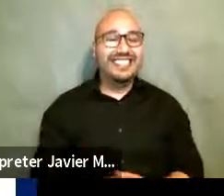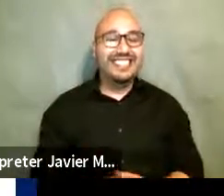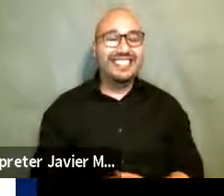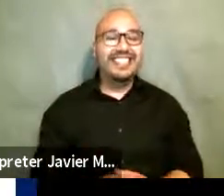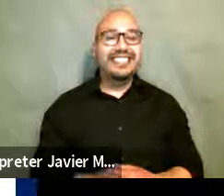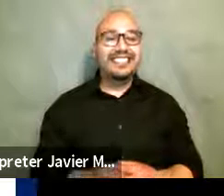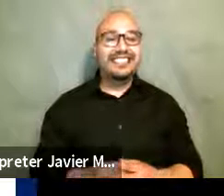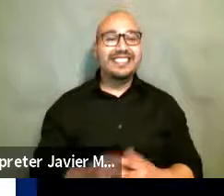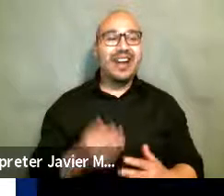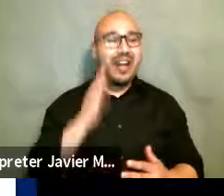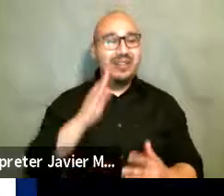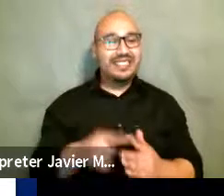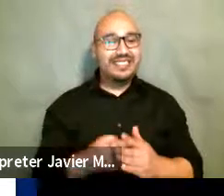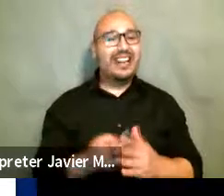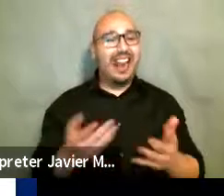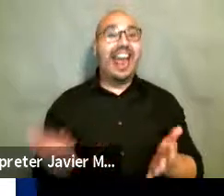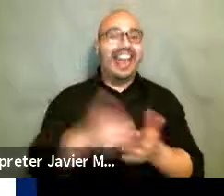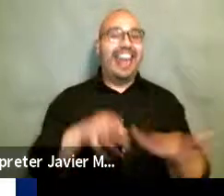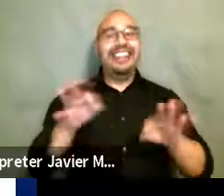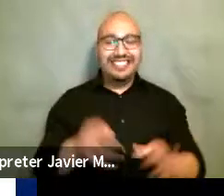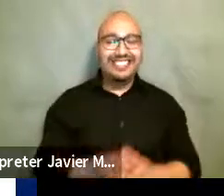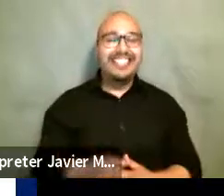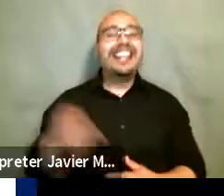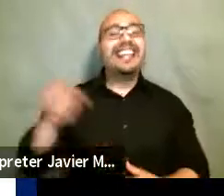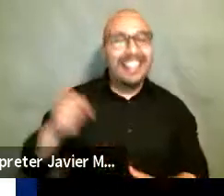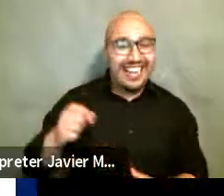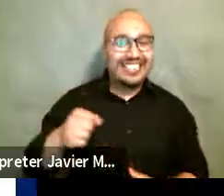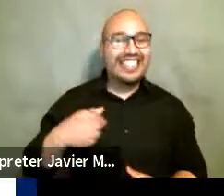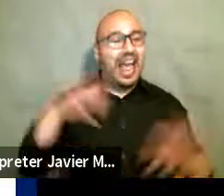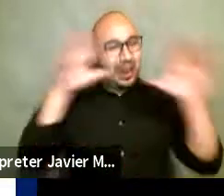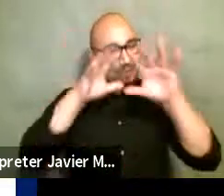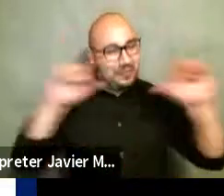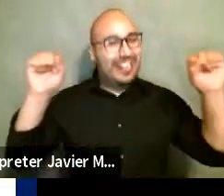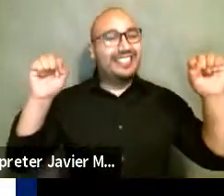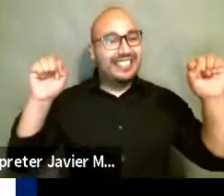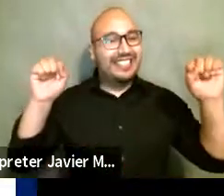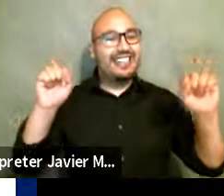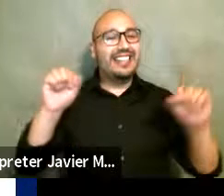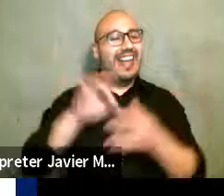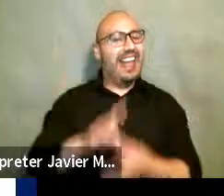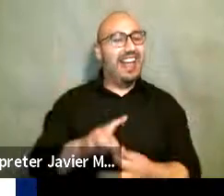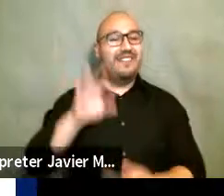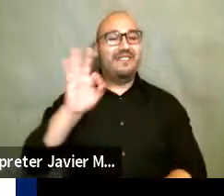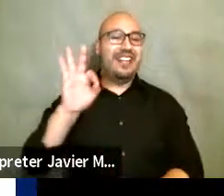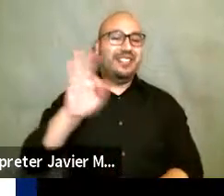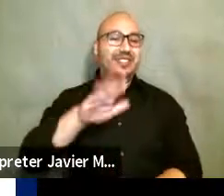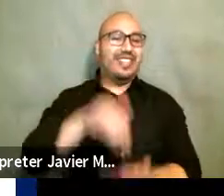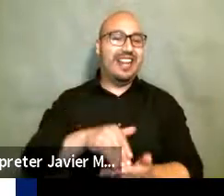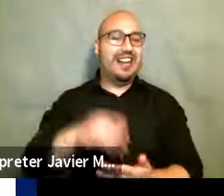I'll start again. Yes, this is, I'm president actually of the Fresno Center for